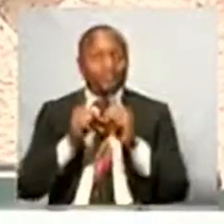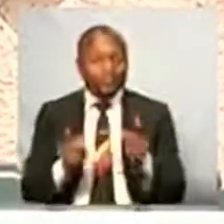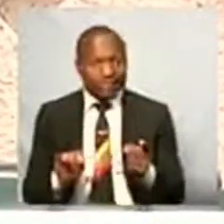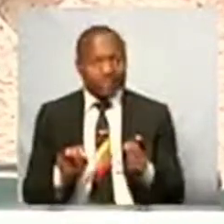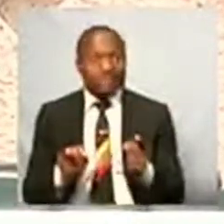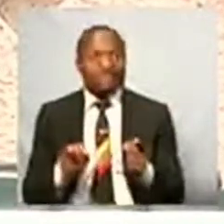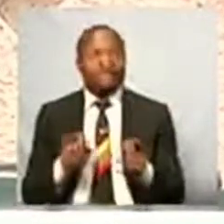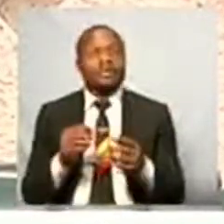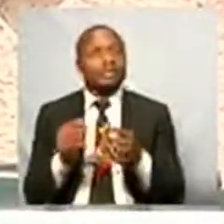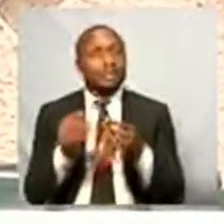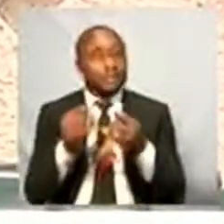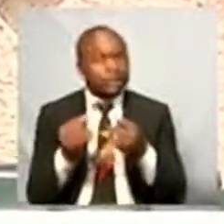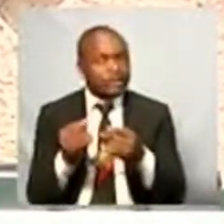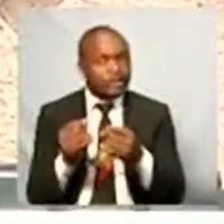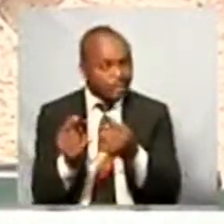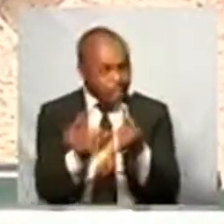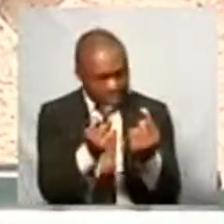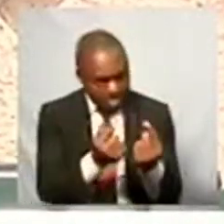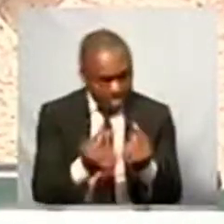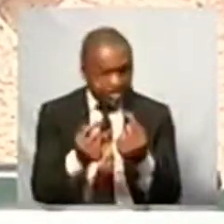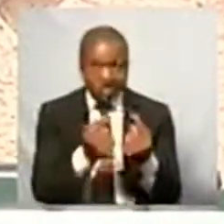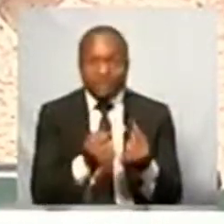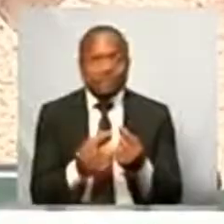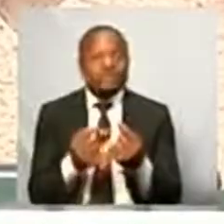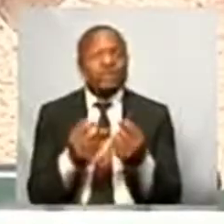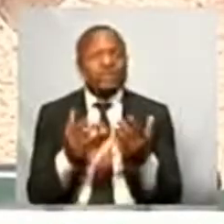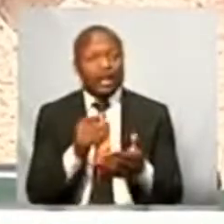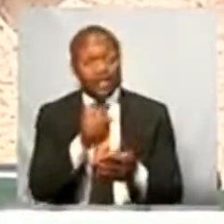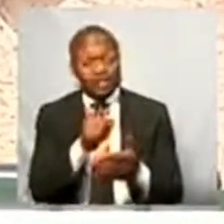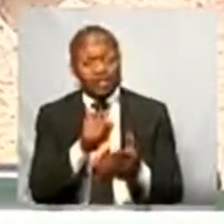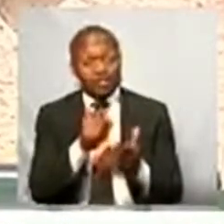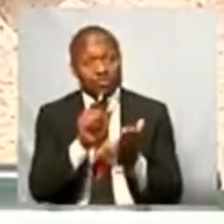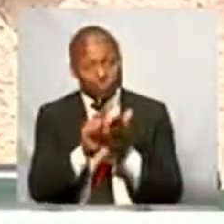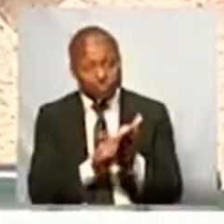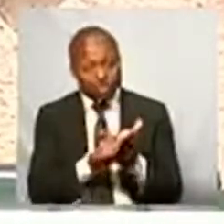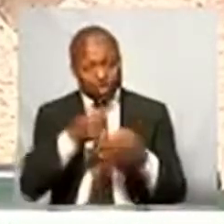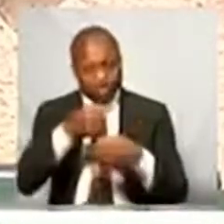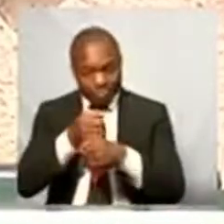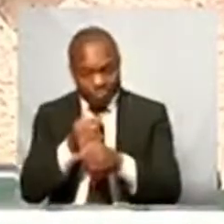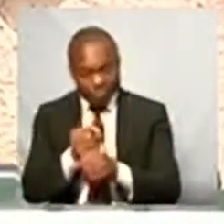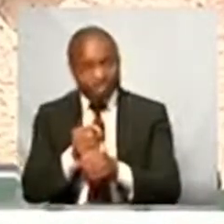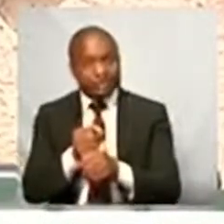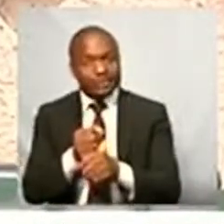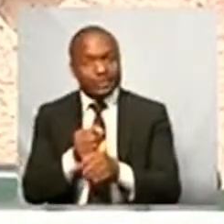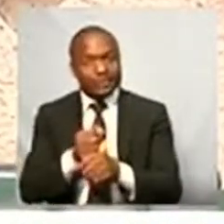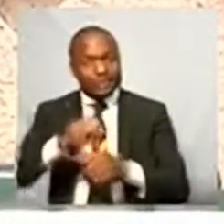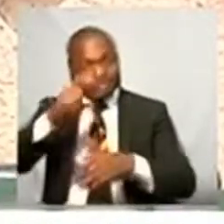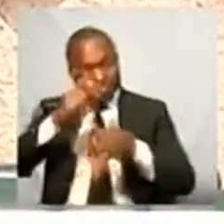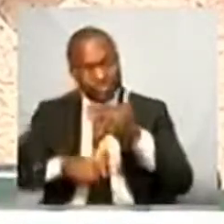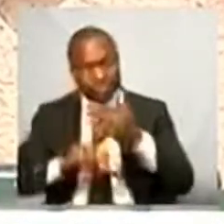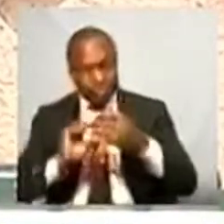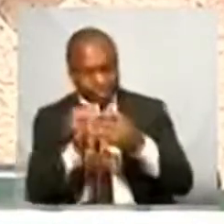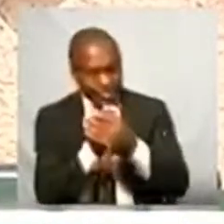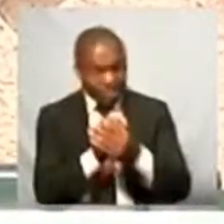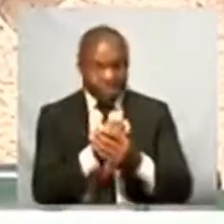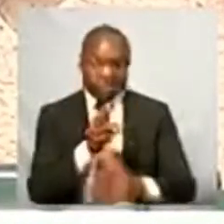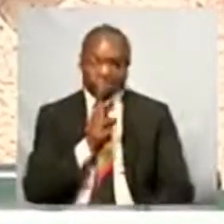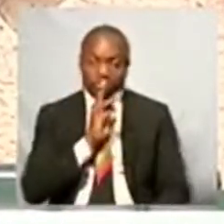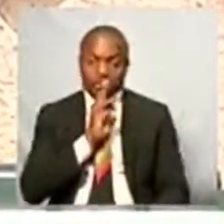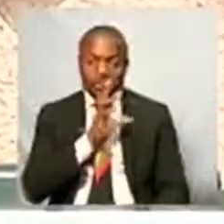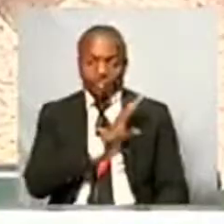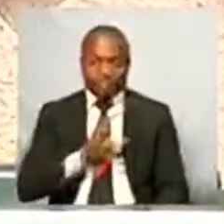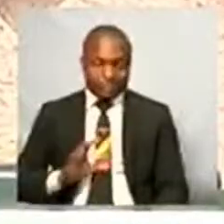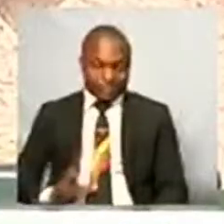practice is that once those guidelines are developed and the tariffs are considered from the water utility